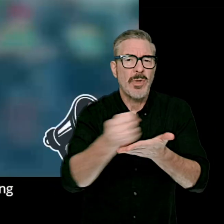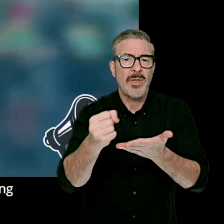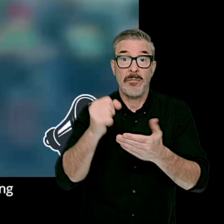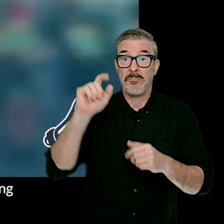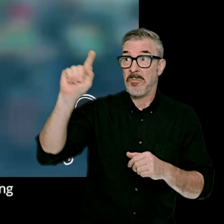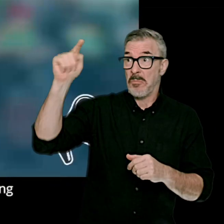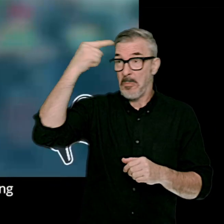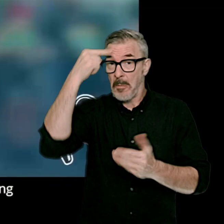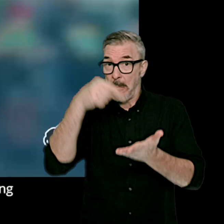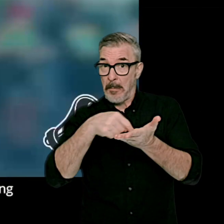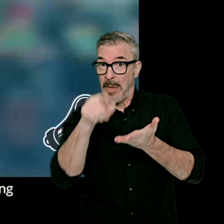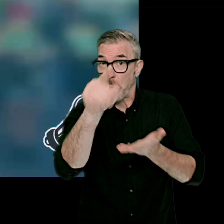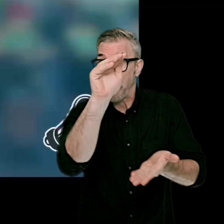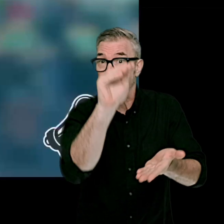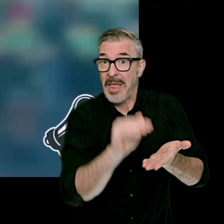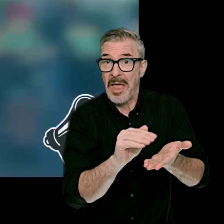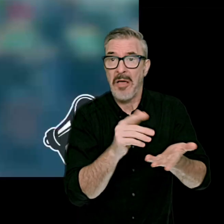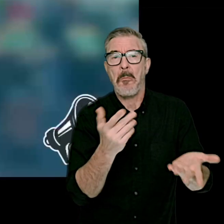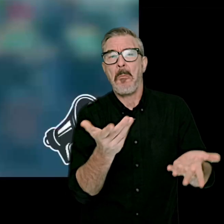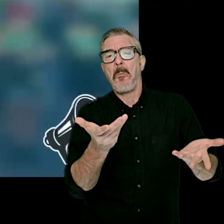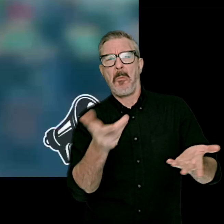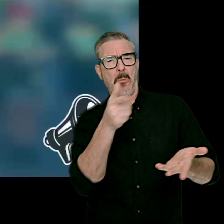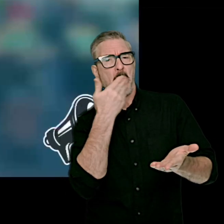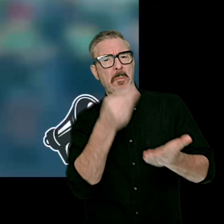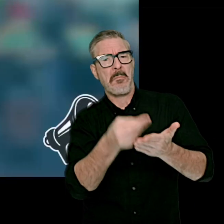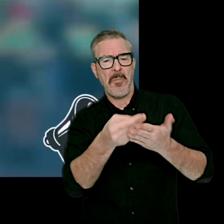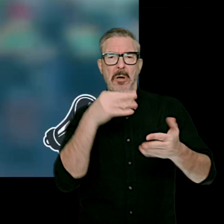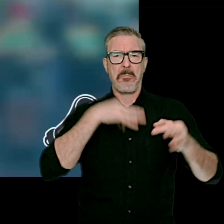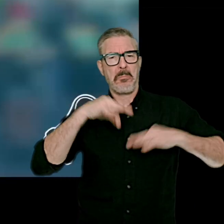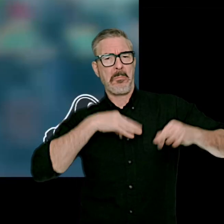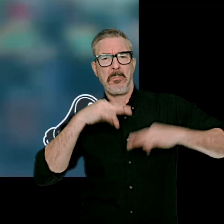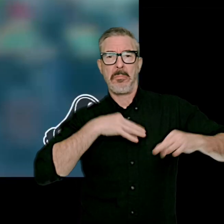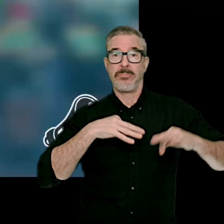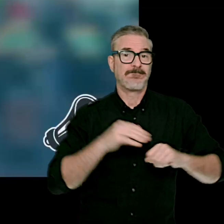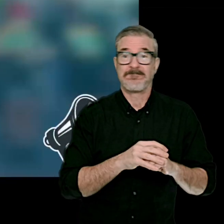your tips or tip pool, whether cash, debit, or credit.